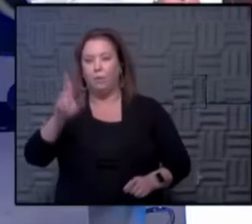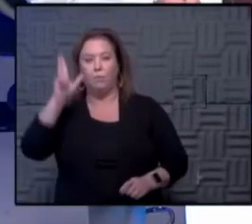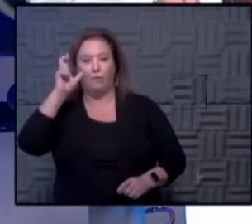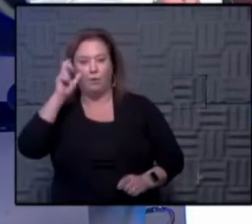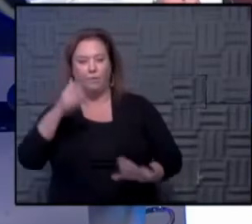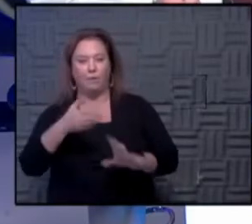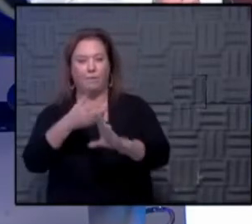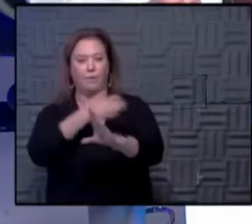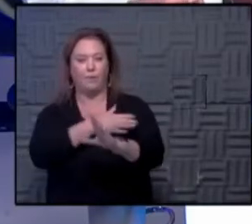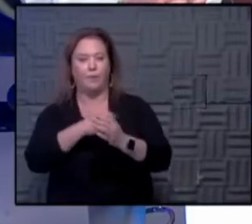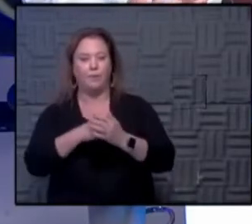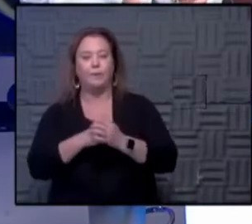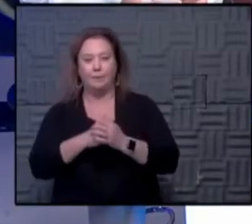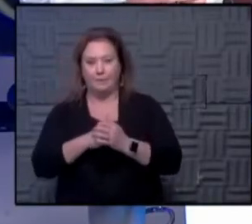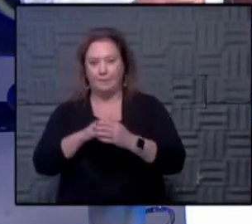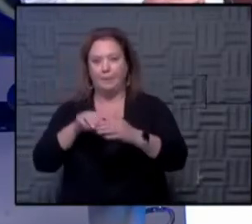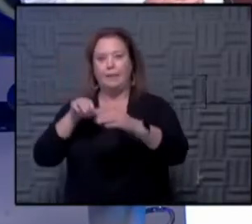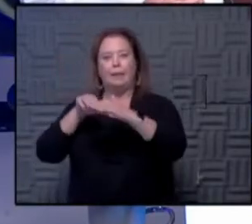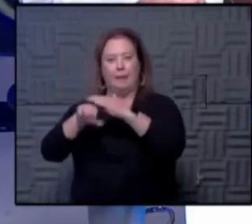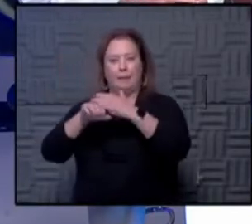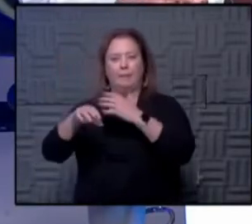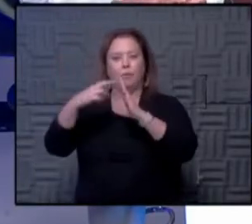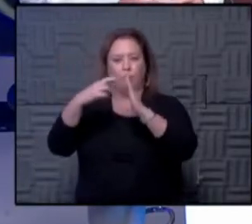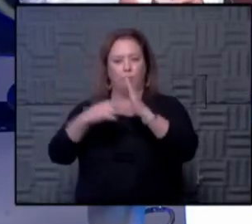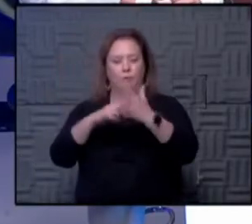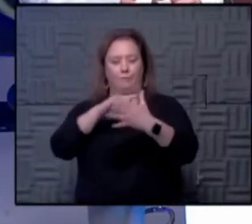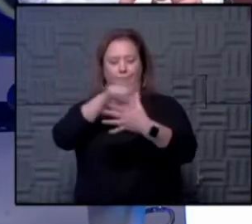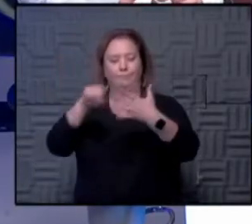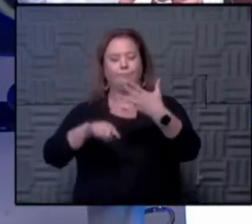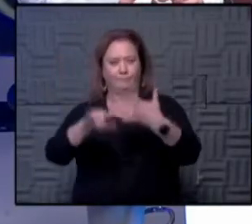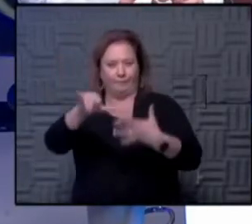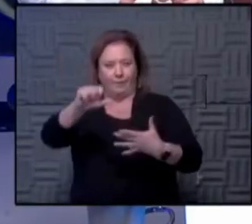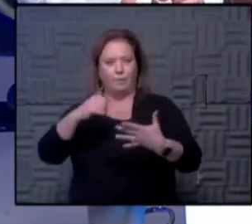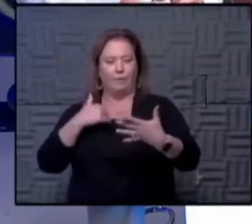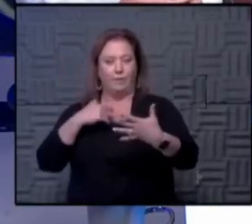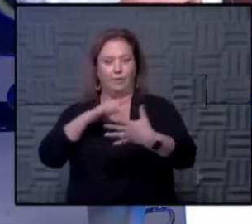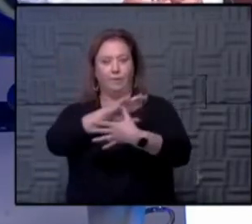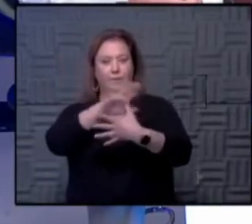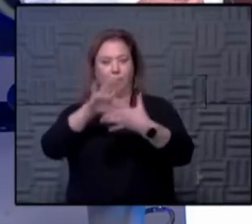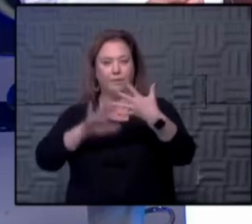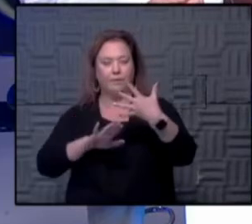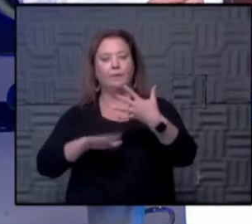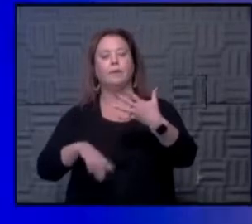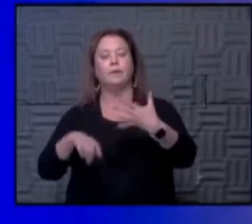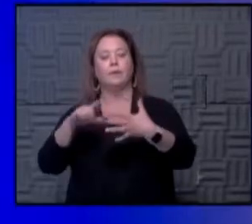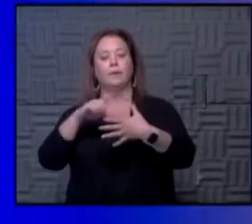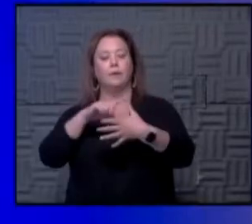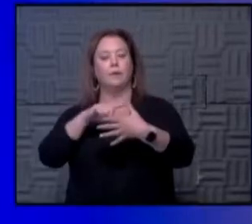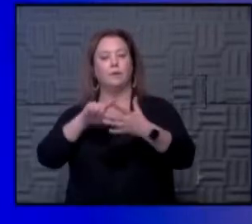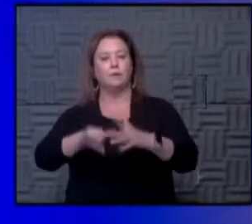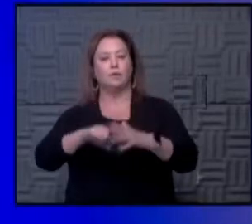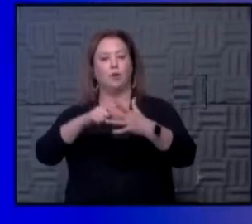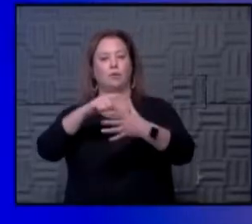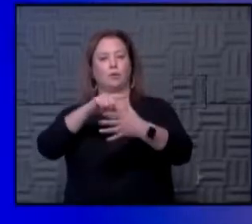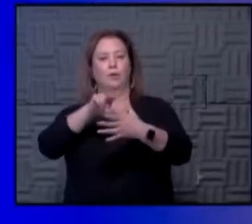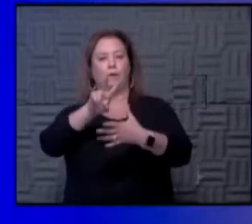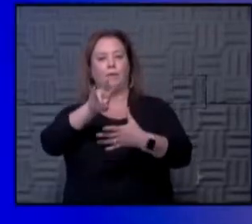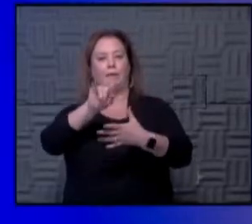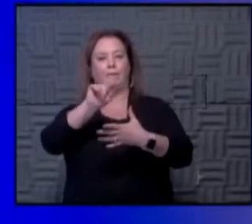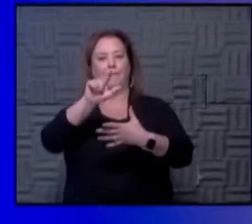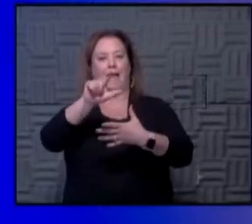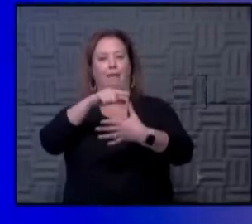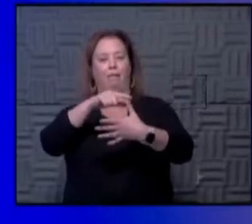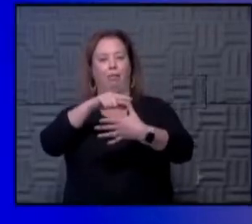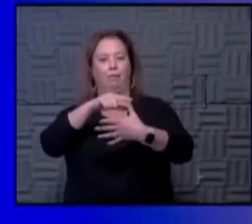Yeah, absolutely. There are admission criteria, and what do those admission criteria entail or start with? It starts with the vital signs. That's